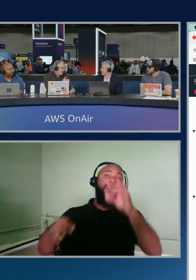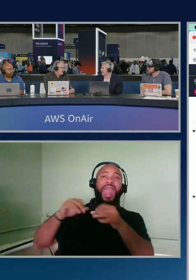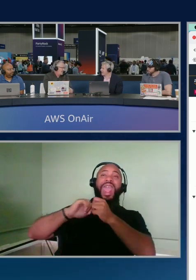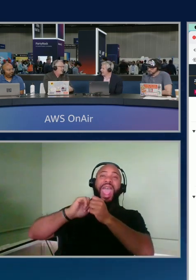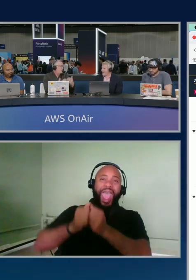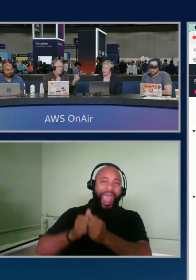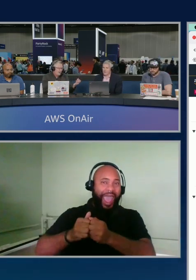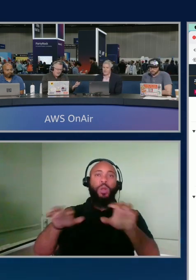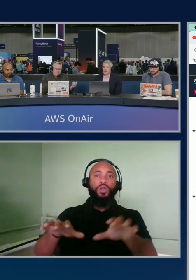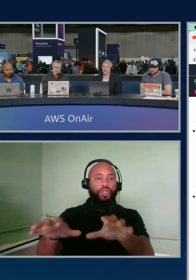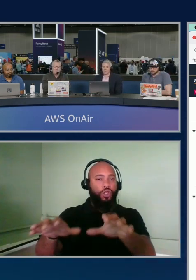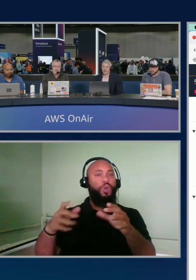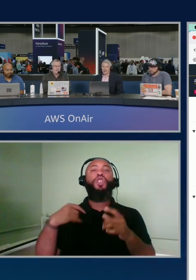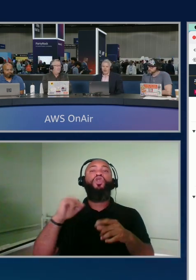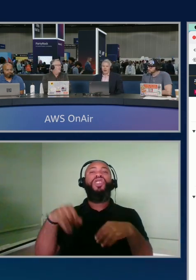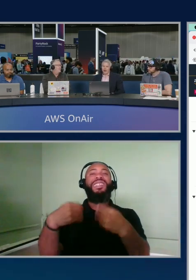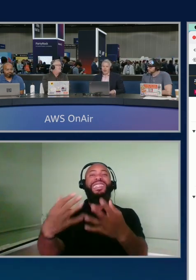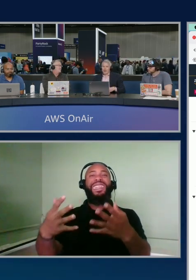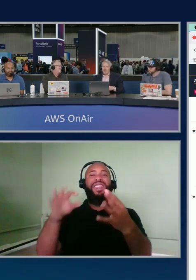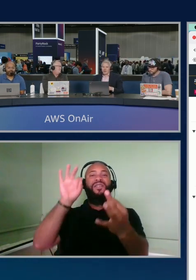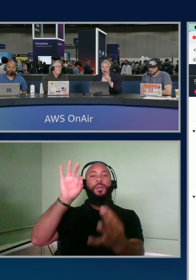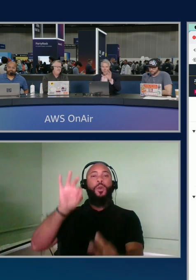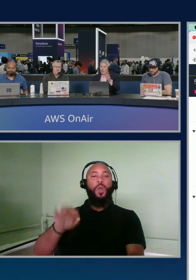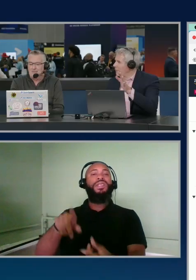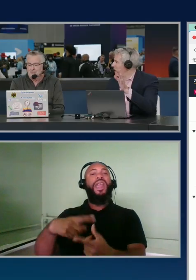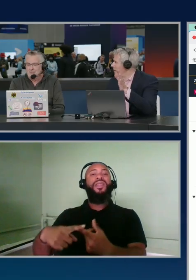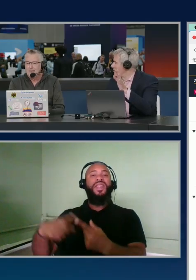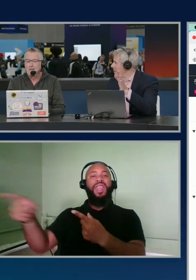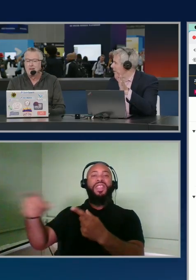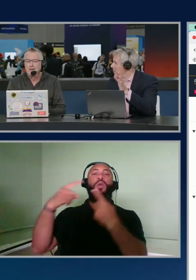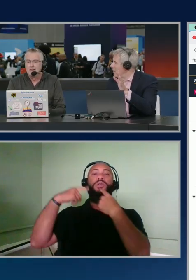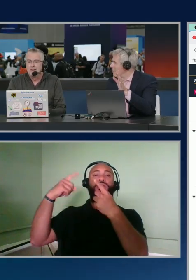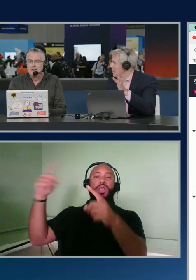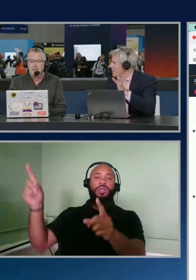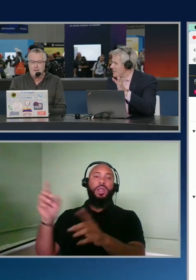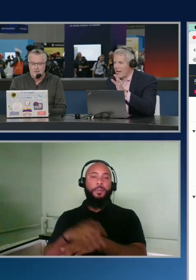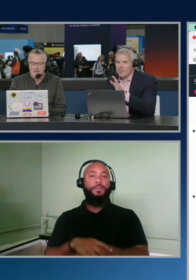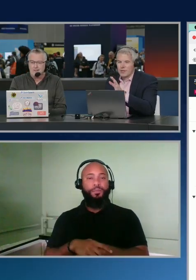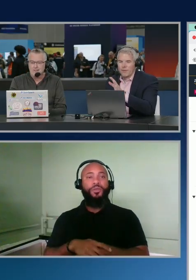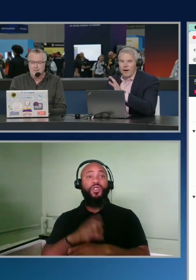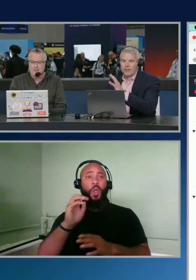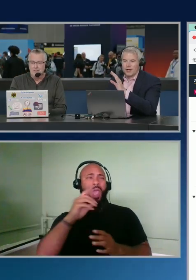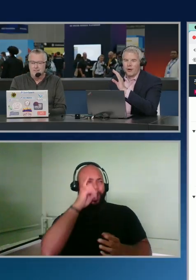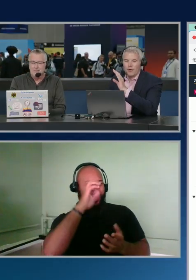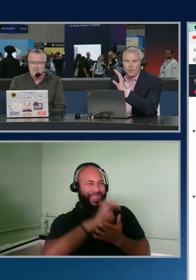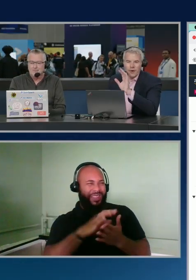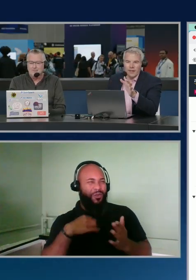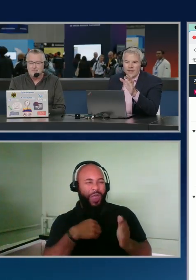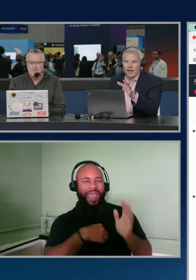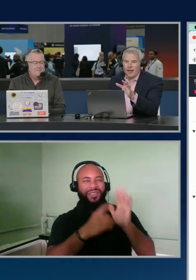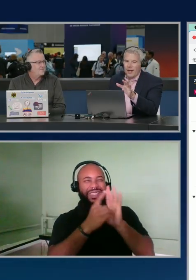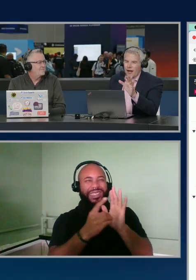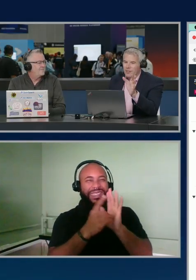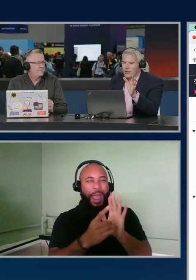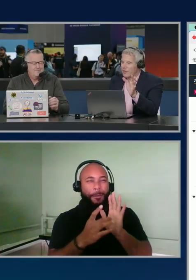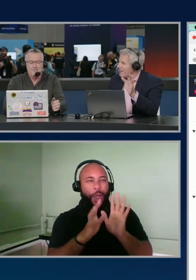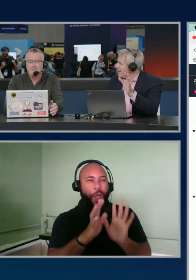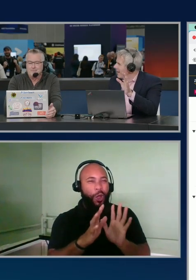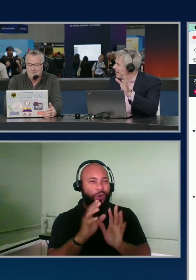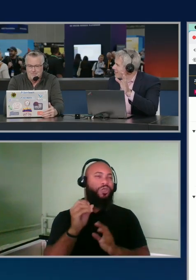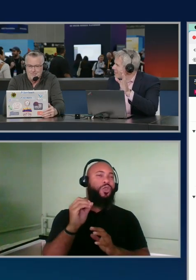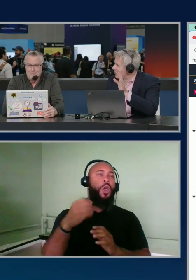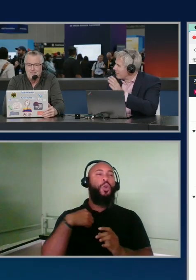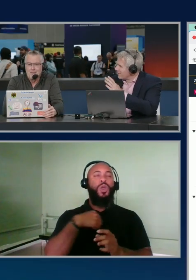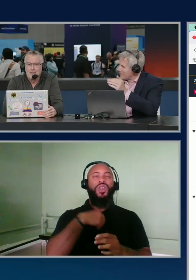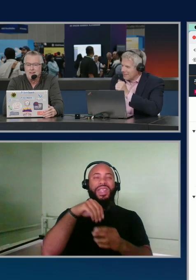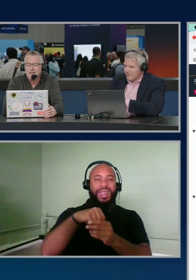then we read that data and bring it in. Exactly. All right. So I believe we have a demo up here, Sam, so far. So we're in the console.